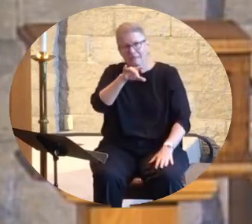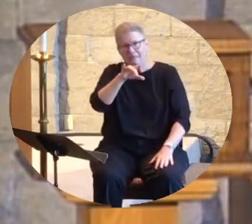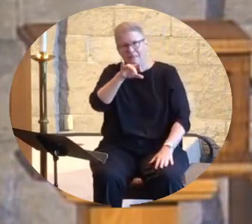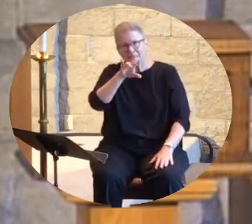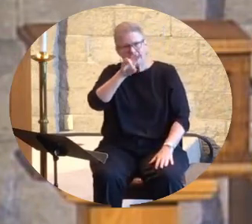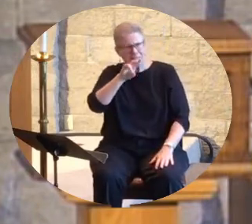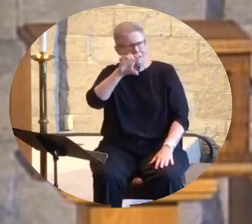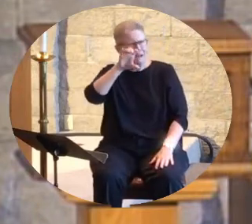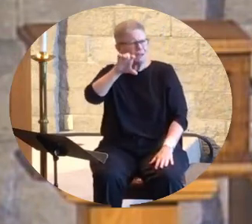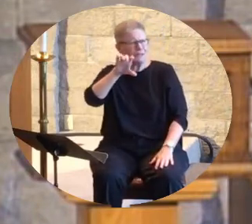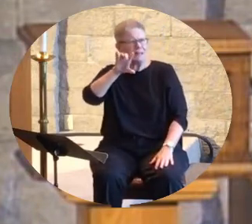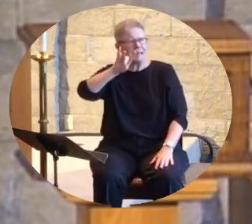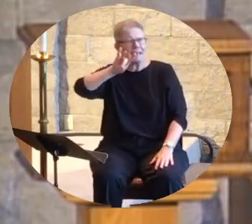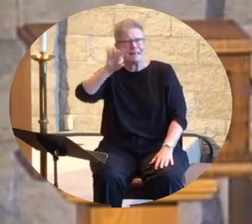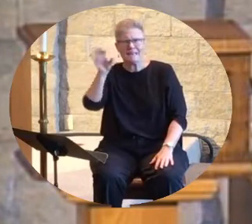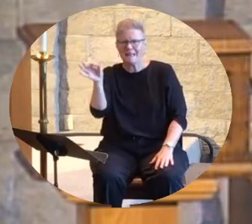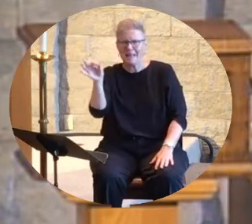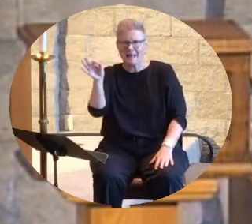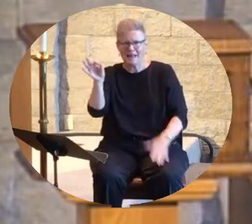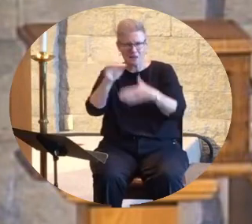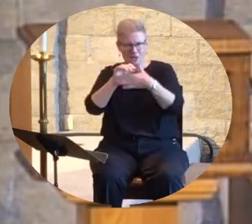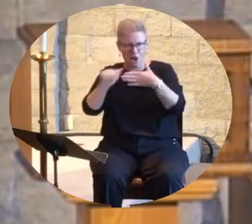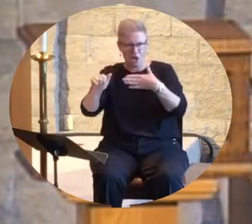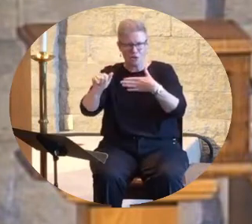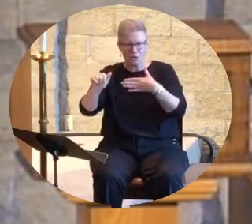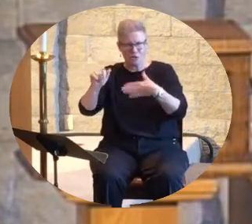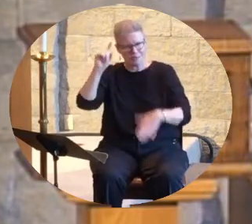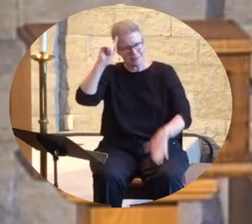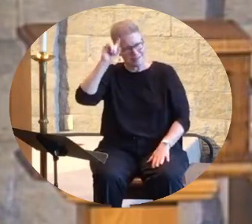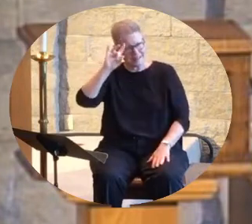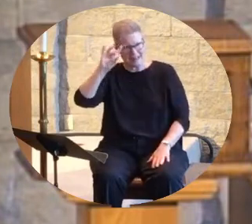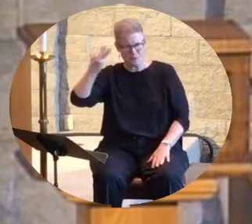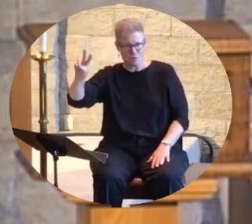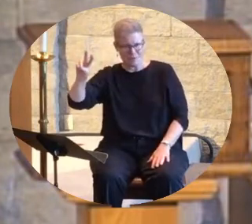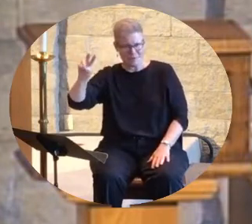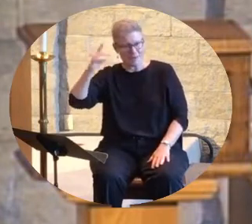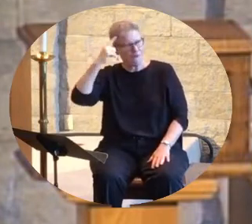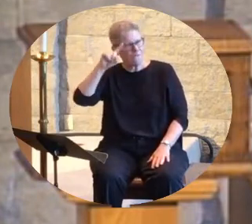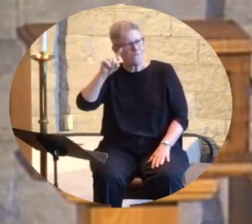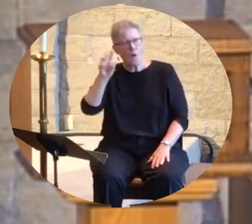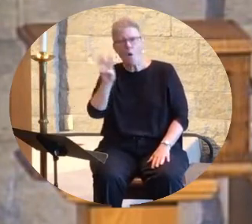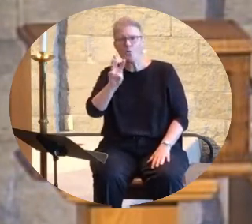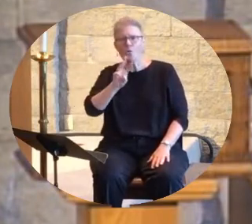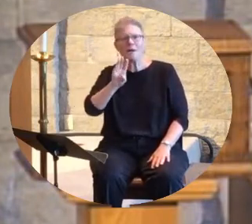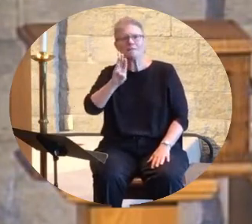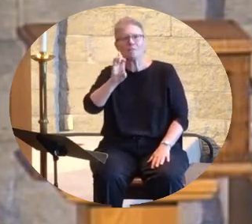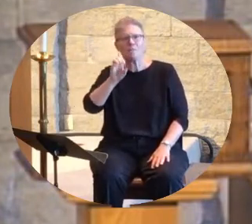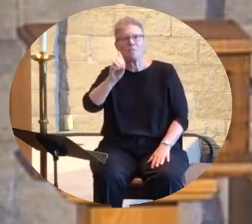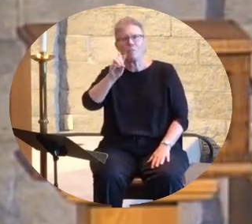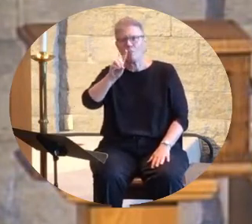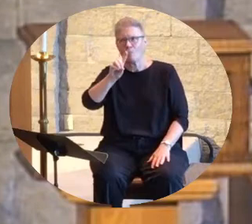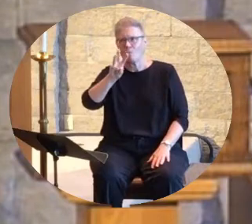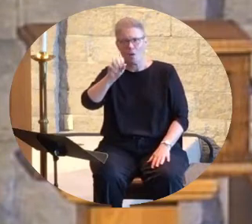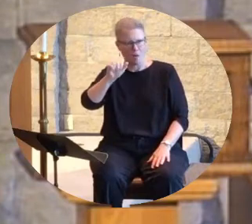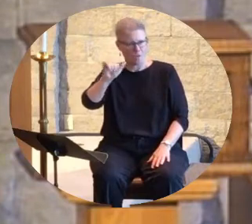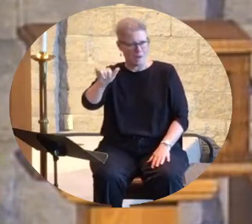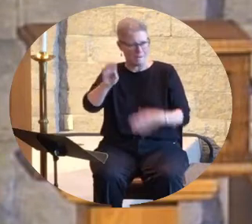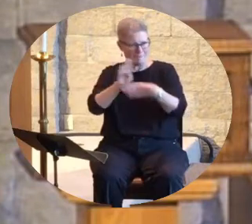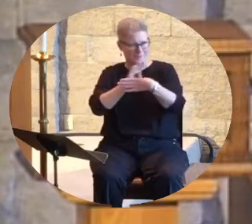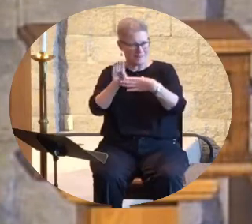$11,879.82 for the West Broadway business. Yay, amen. Yeah. Yeah. Woo. All right, all right. Praise God.